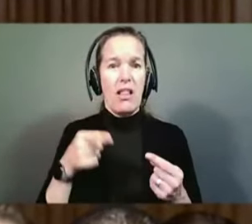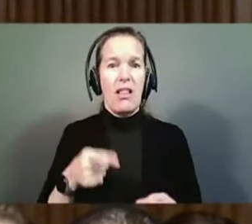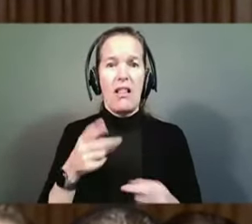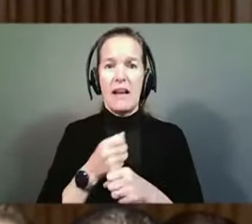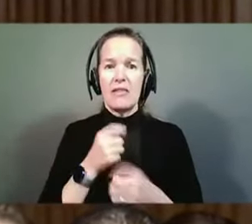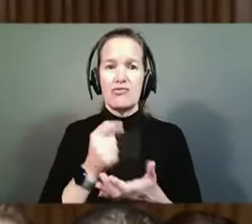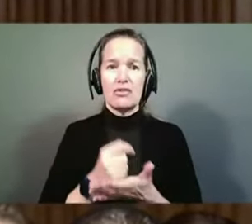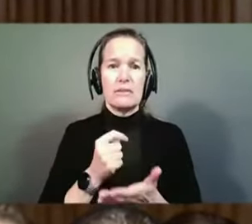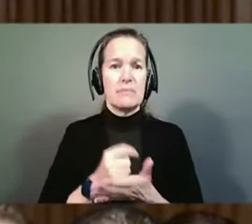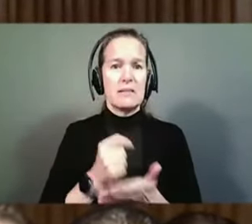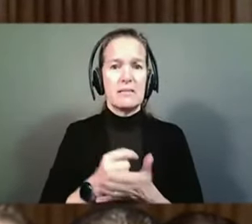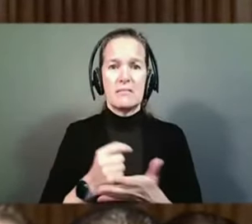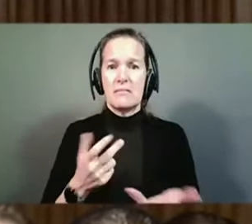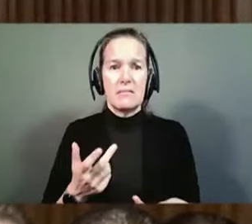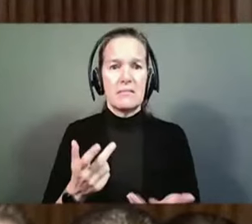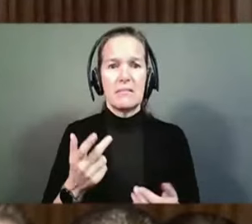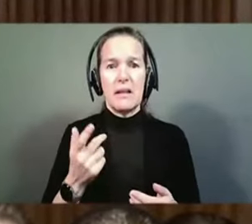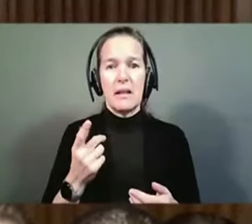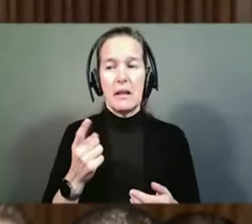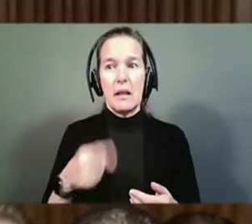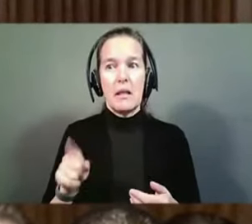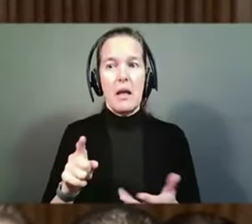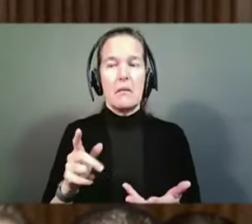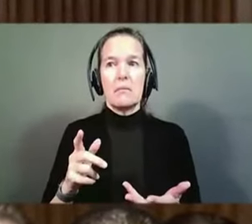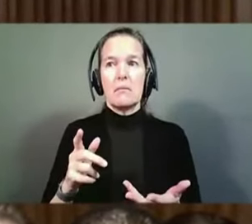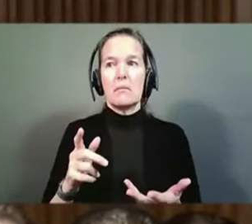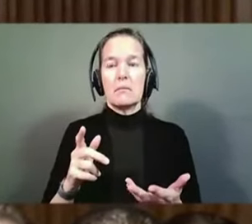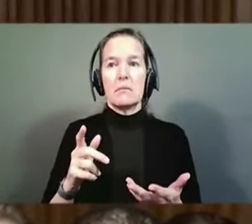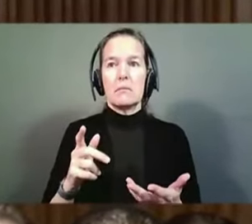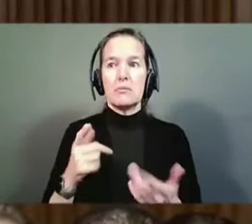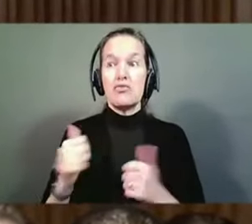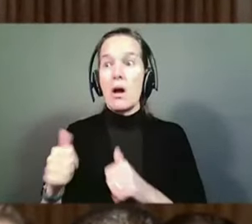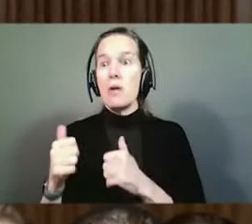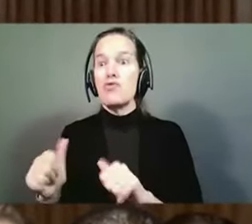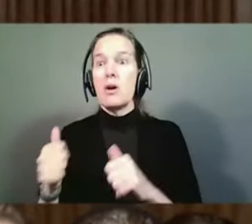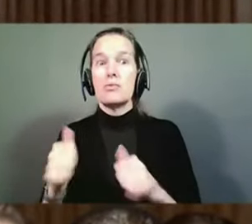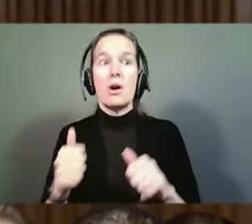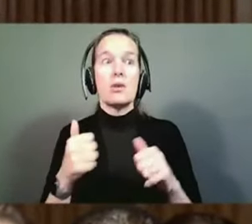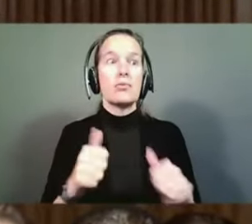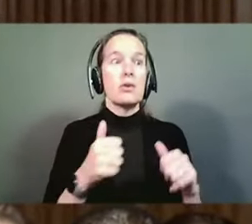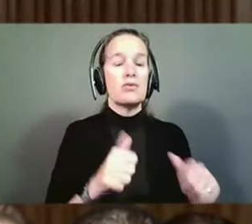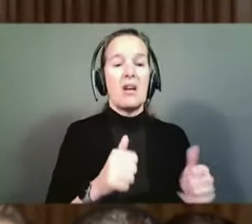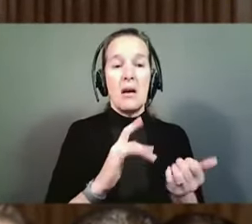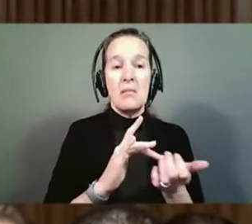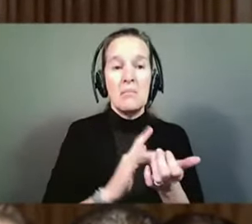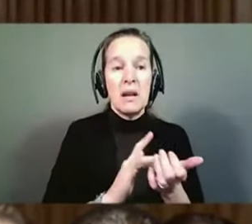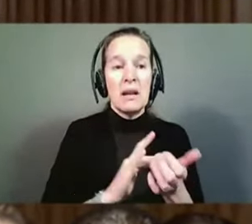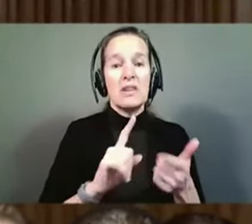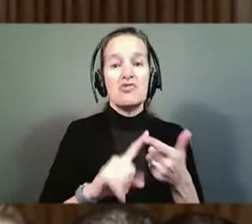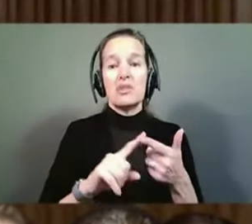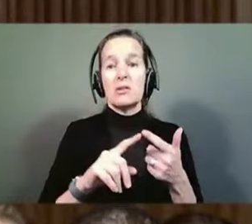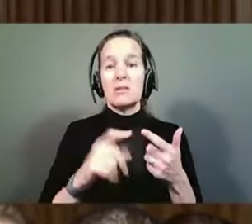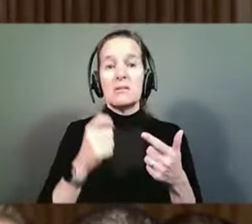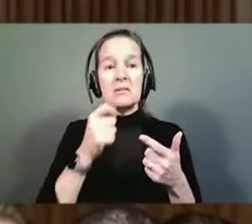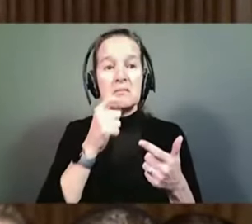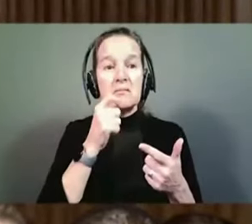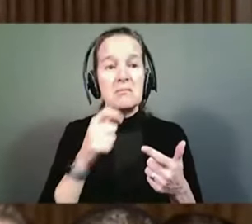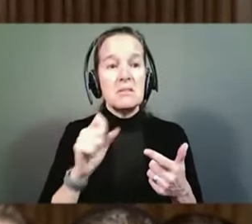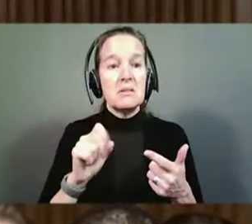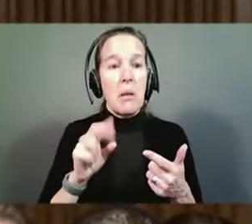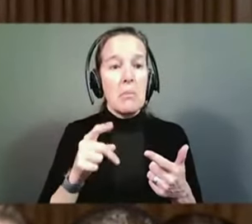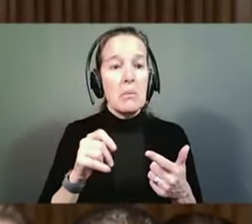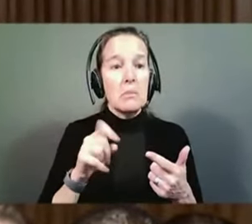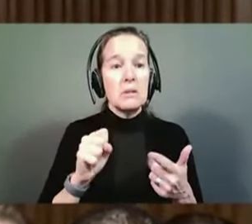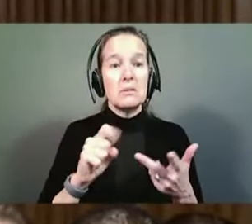kinds of different, you know, medications, supplements, even hyperbaric chambers. I mean, they're doing anything to try and help